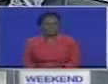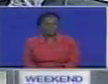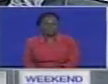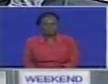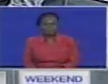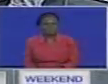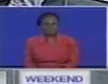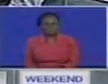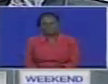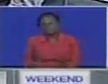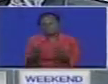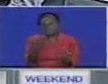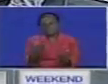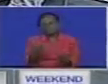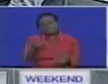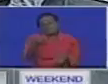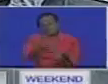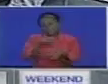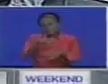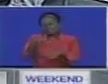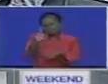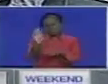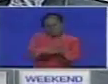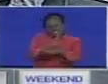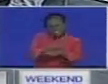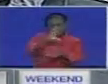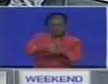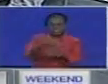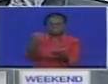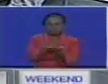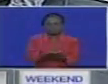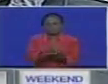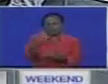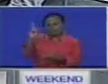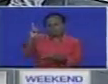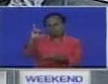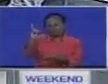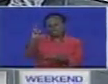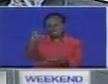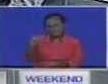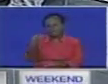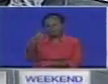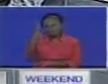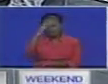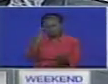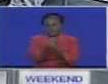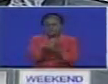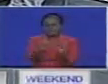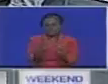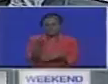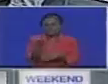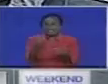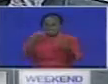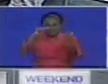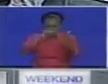I think probably at that time you must have been very busy trying to secure a nomination in ODM, and we know how democratic that process was. But the